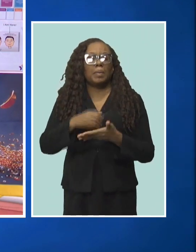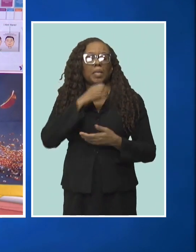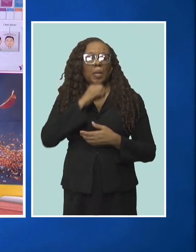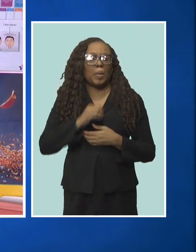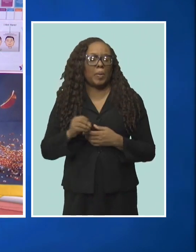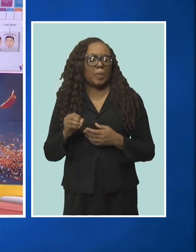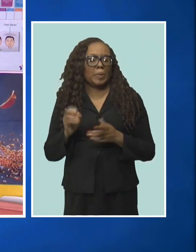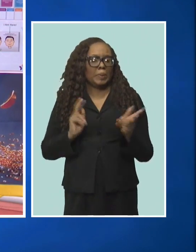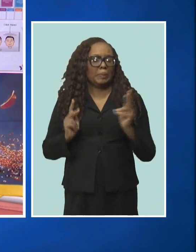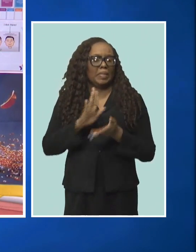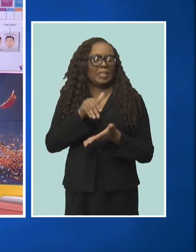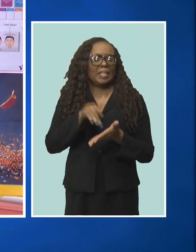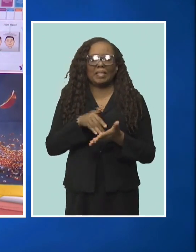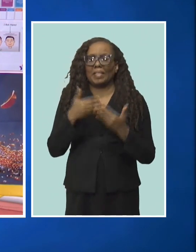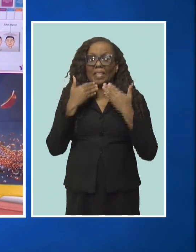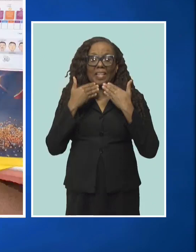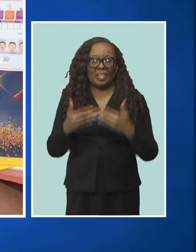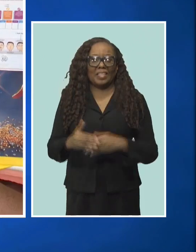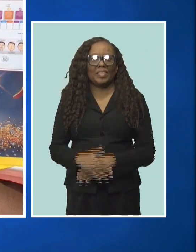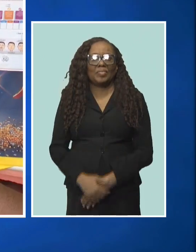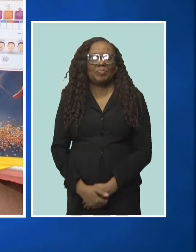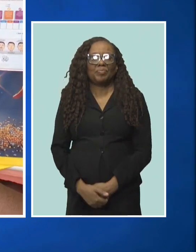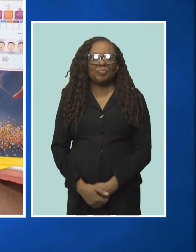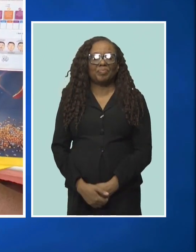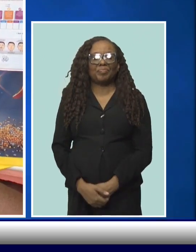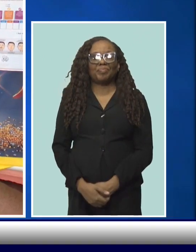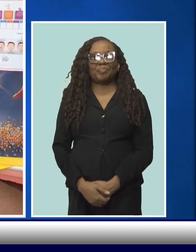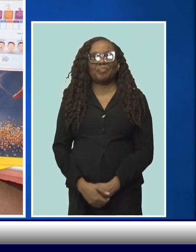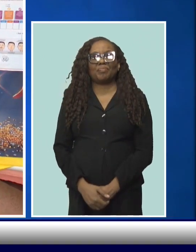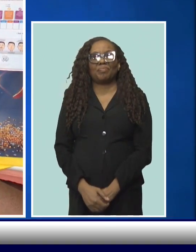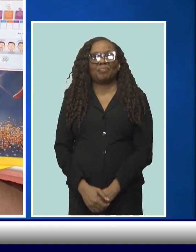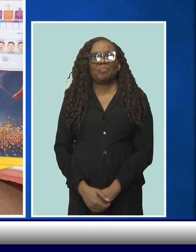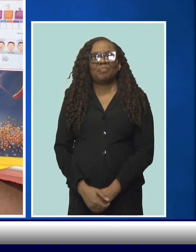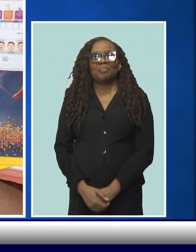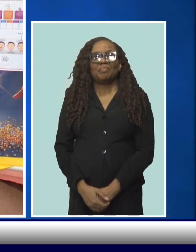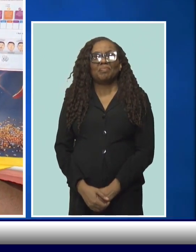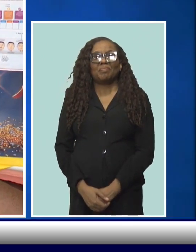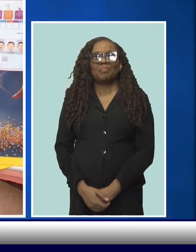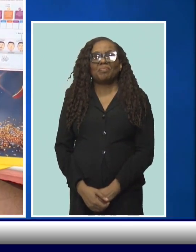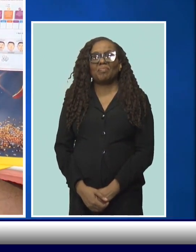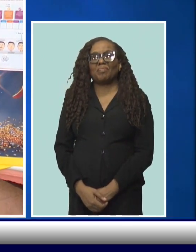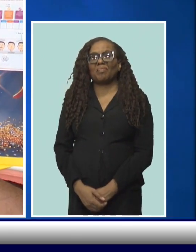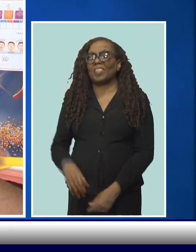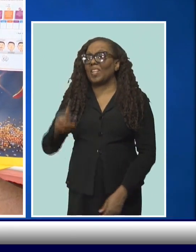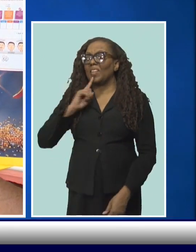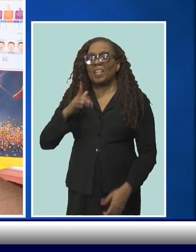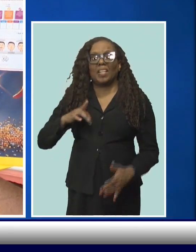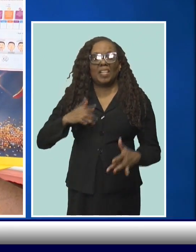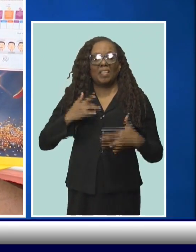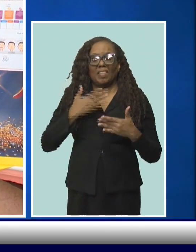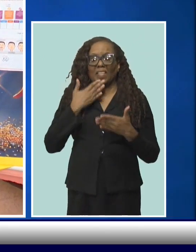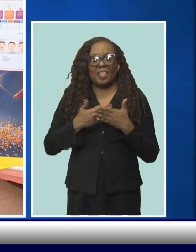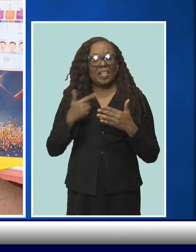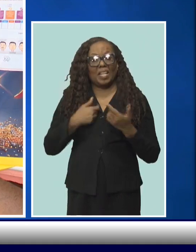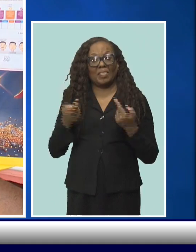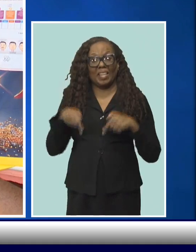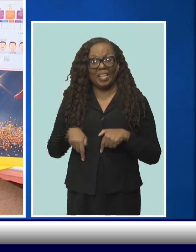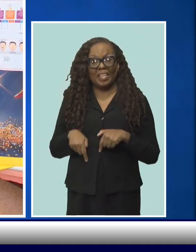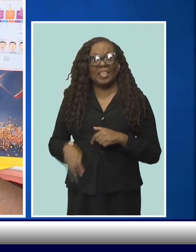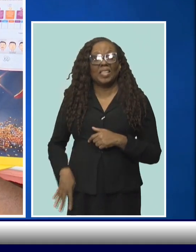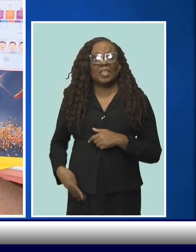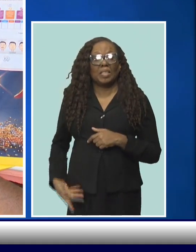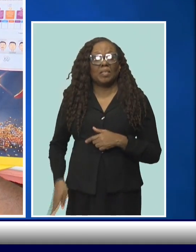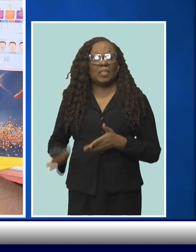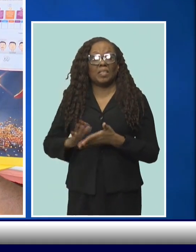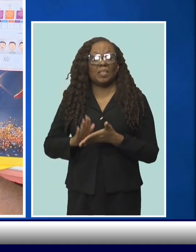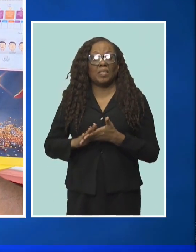Daycare Center. Thank you very much. And I really feel good that, I'm here at the Spring School. This is